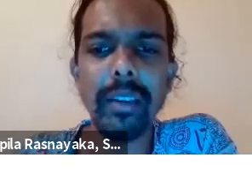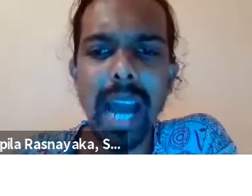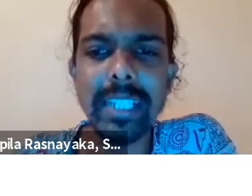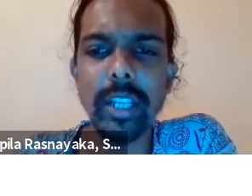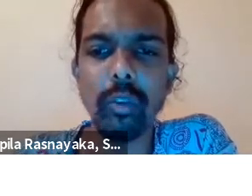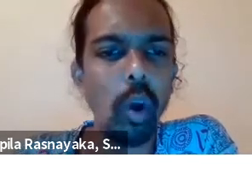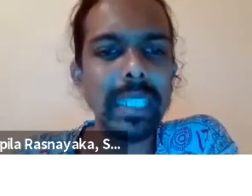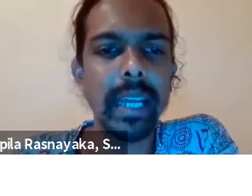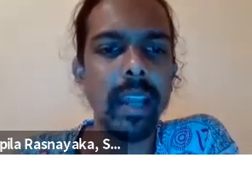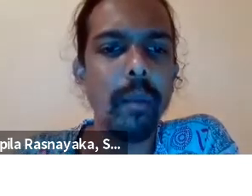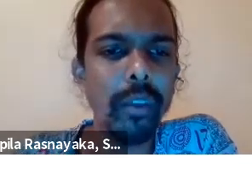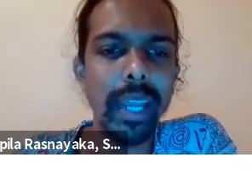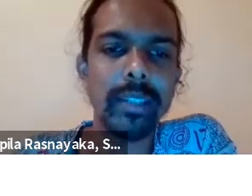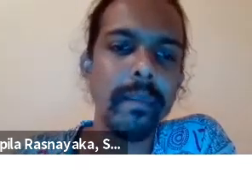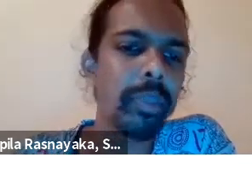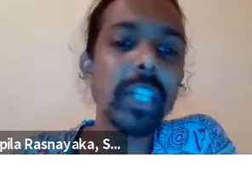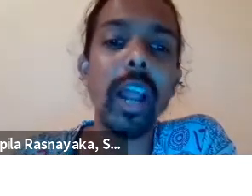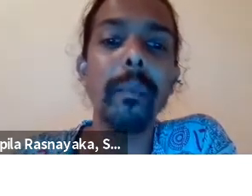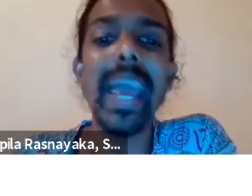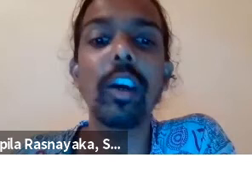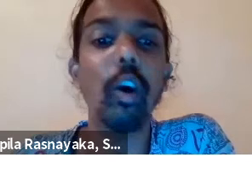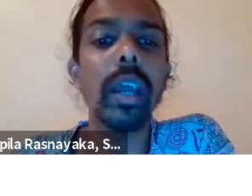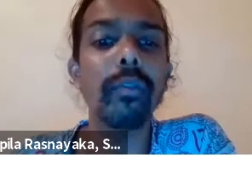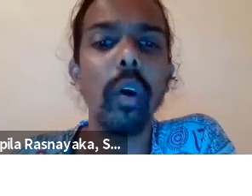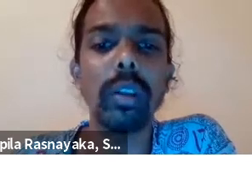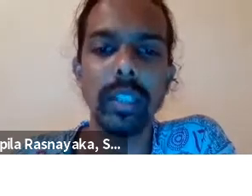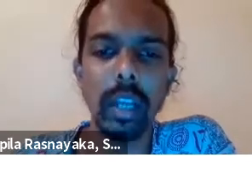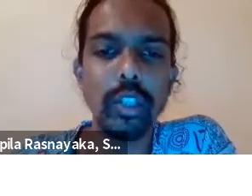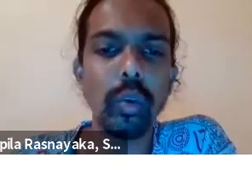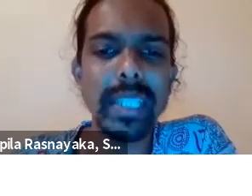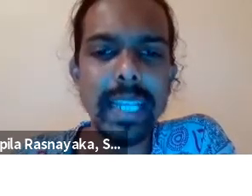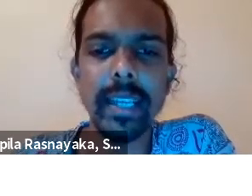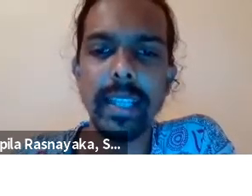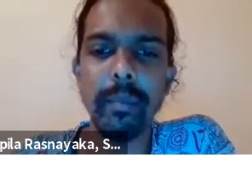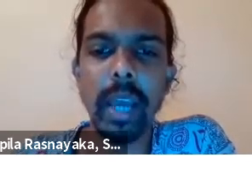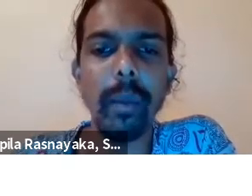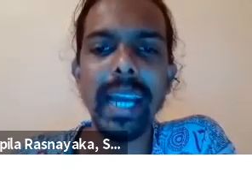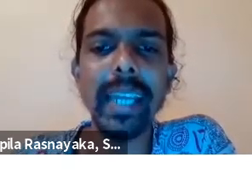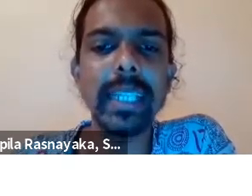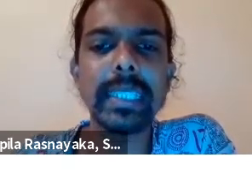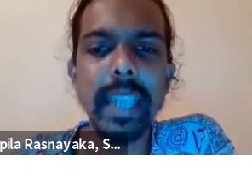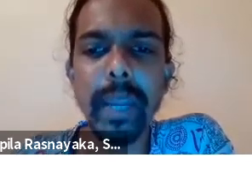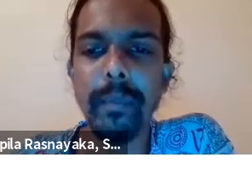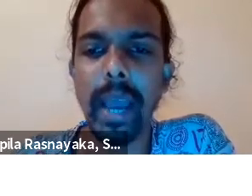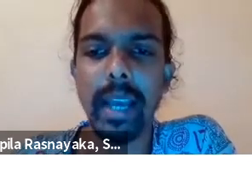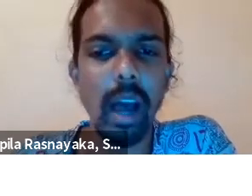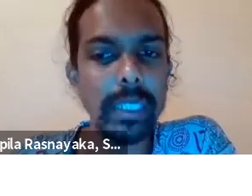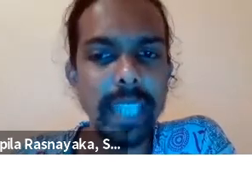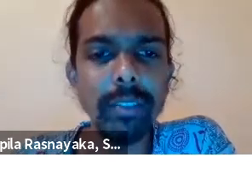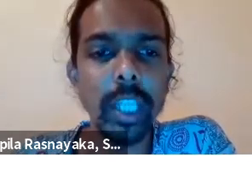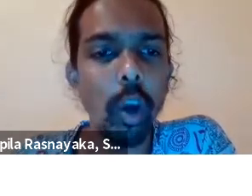we are granted voice and privilege, we shall make all efforts to center them by either stepping